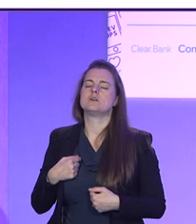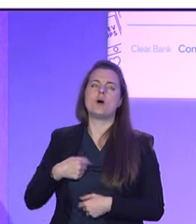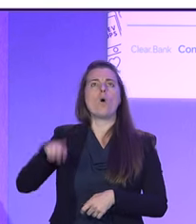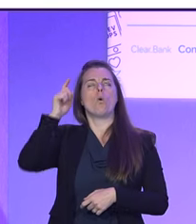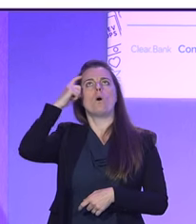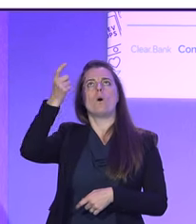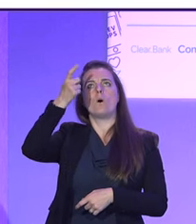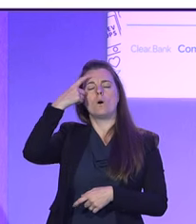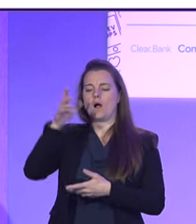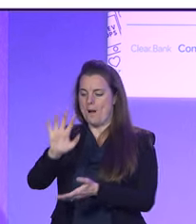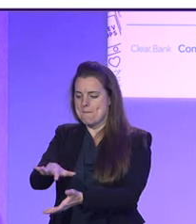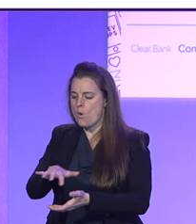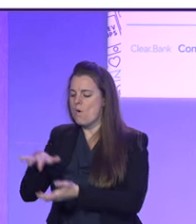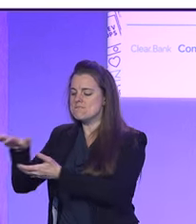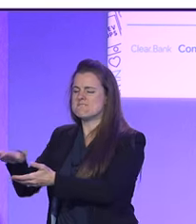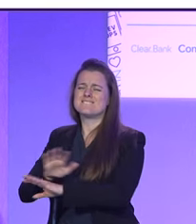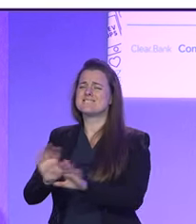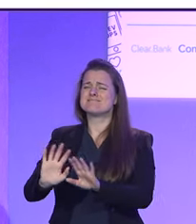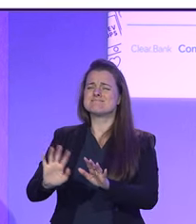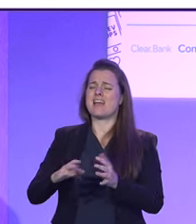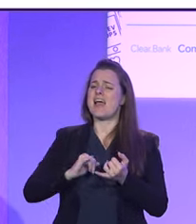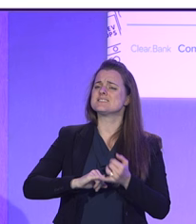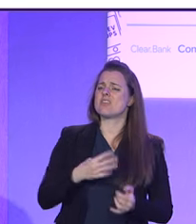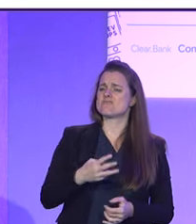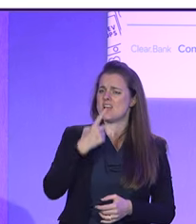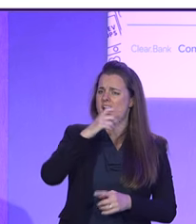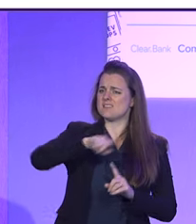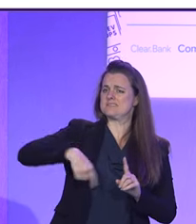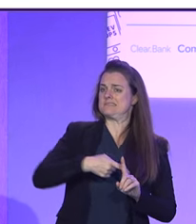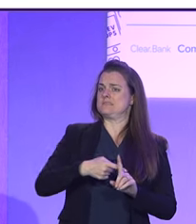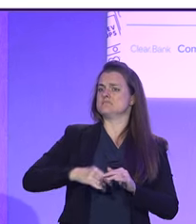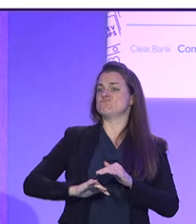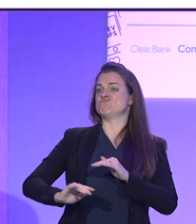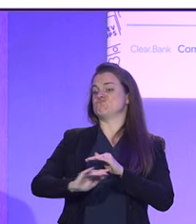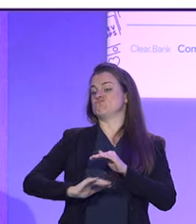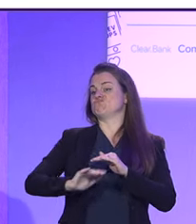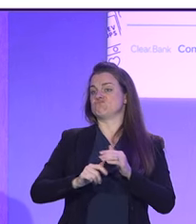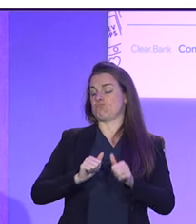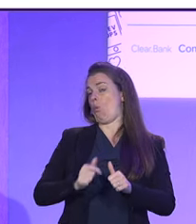yourself. S3 does this all behind the scenes if you use